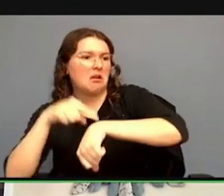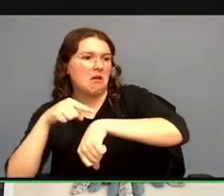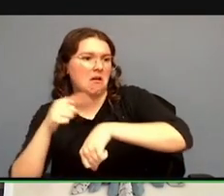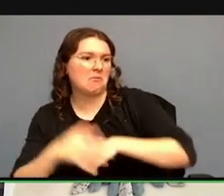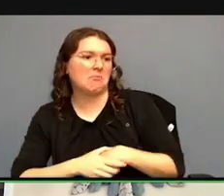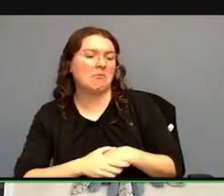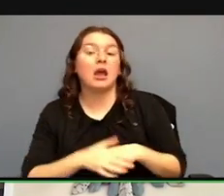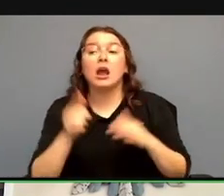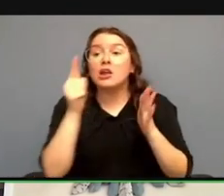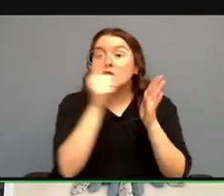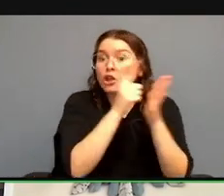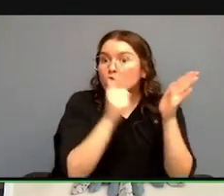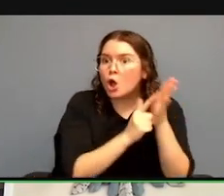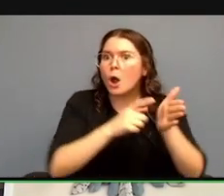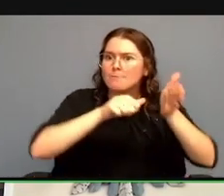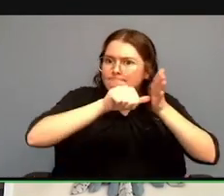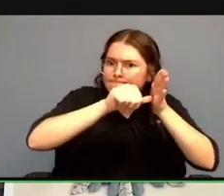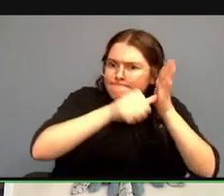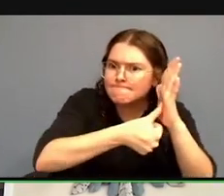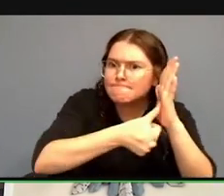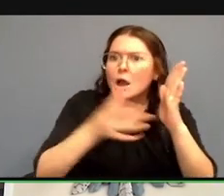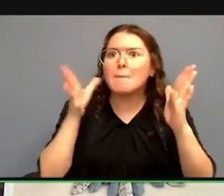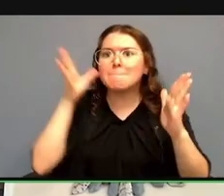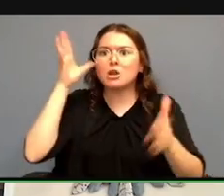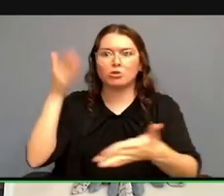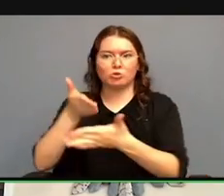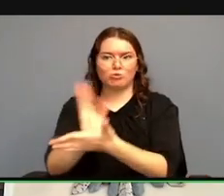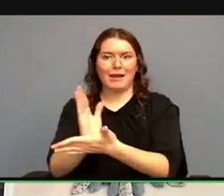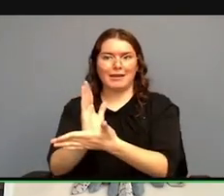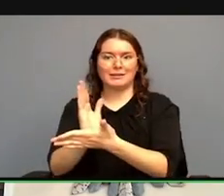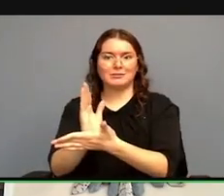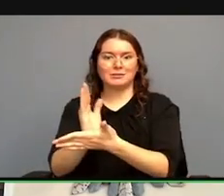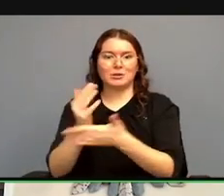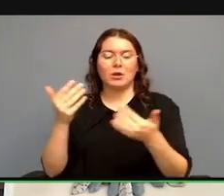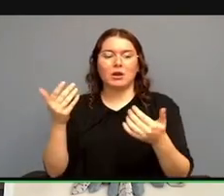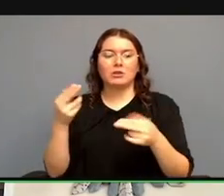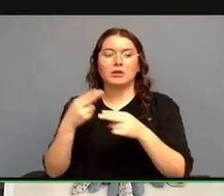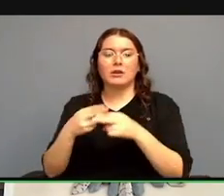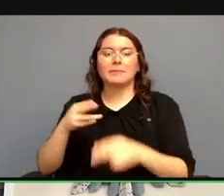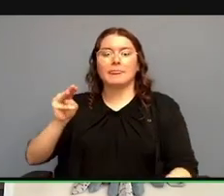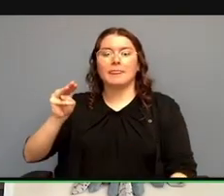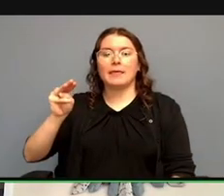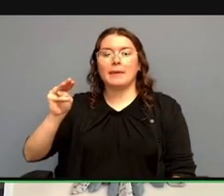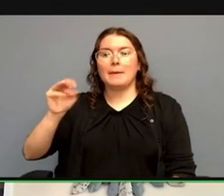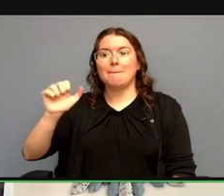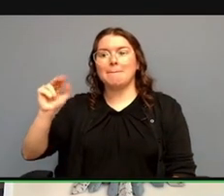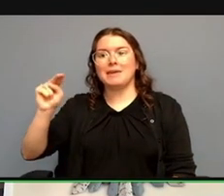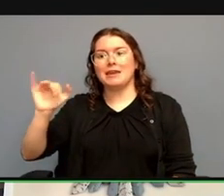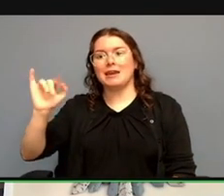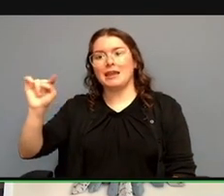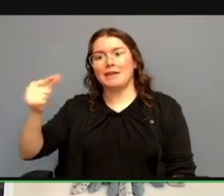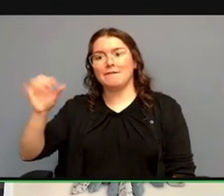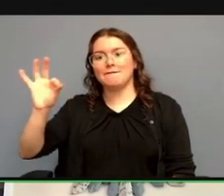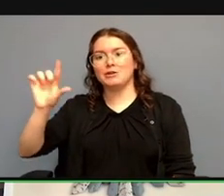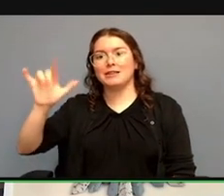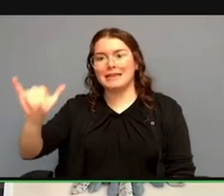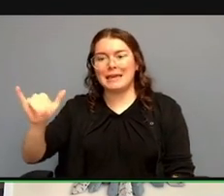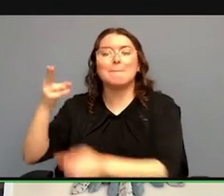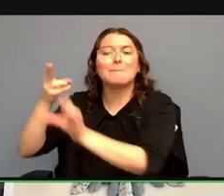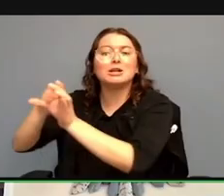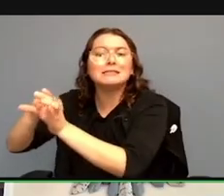law heavily emphasizes the parent's right to what's called meaningfully participate.